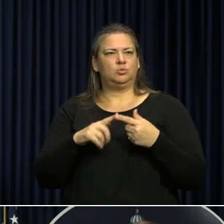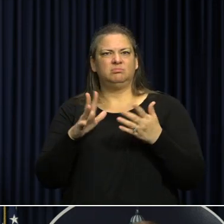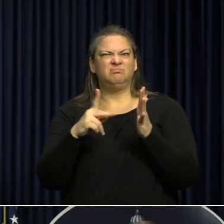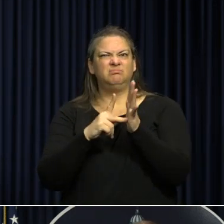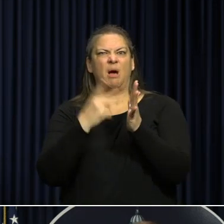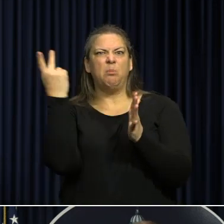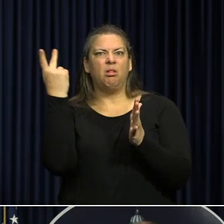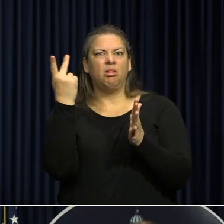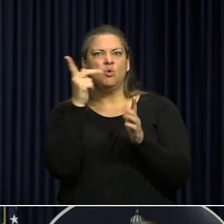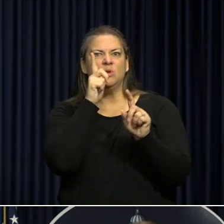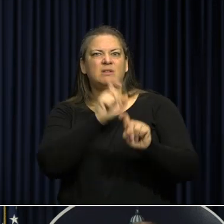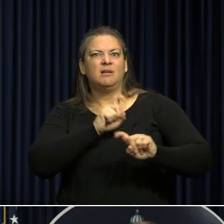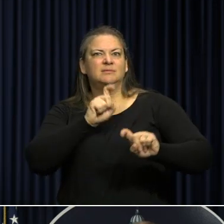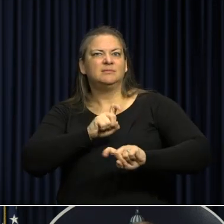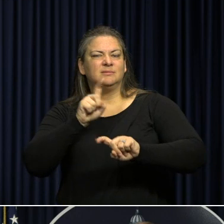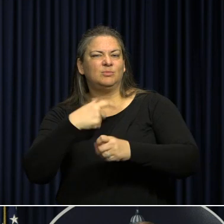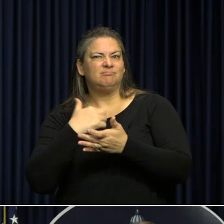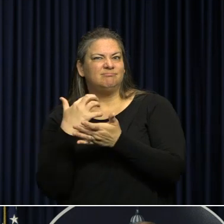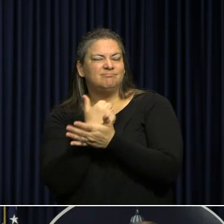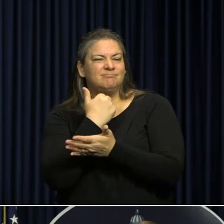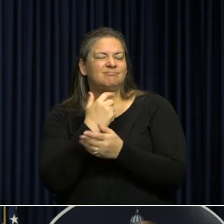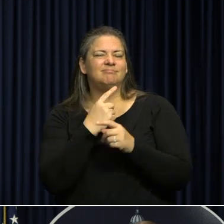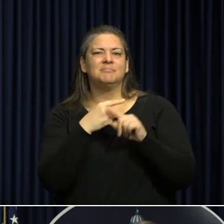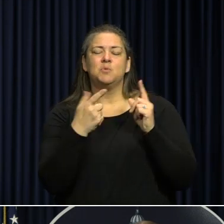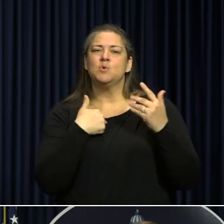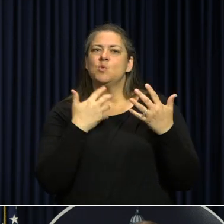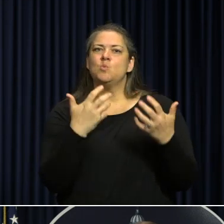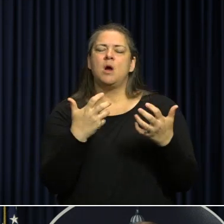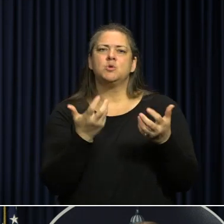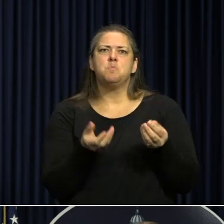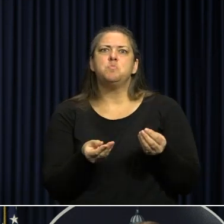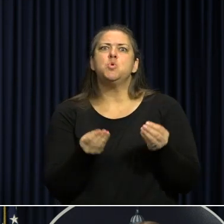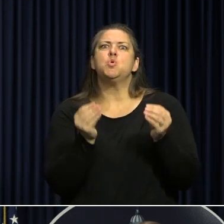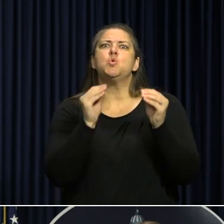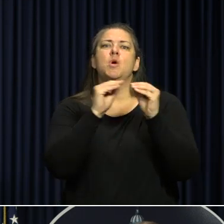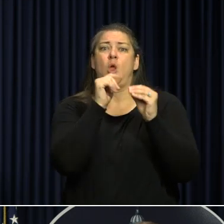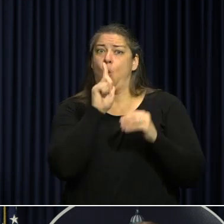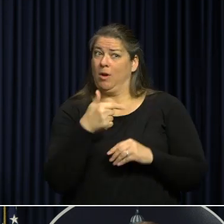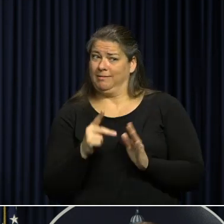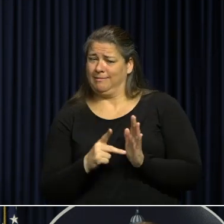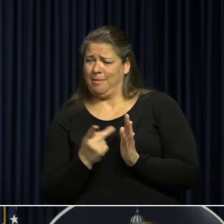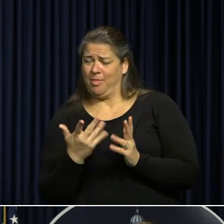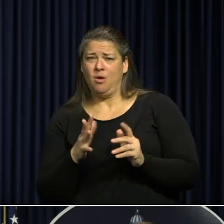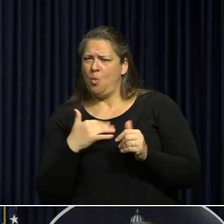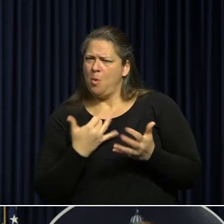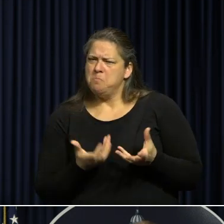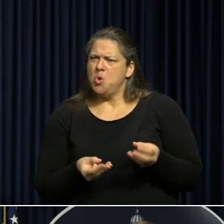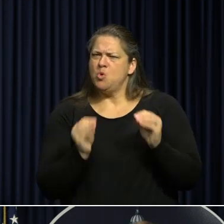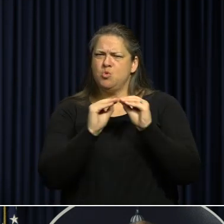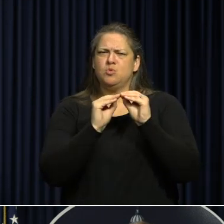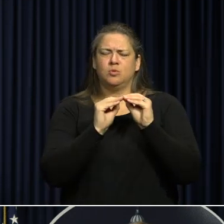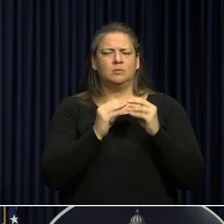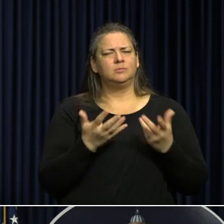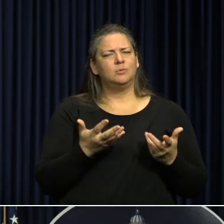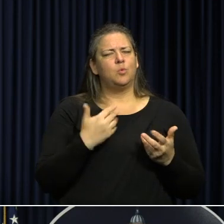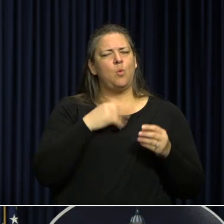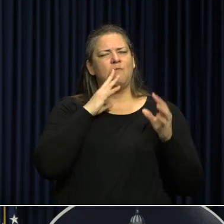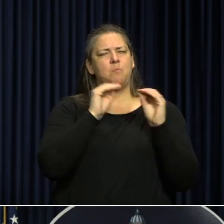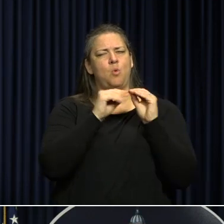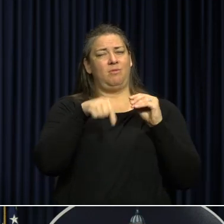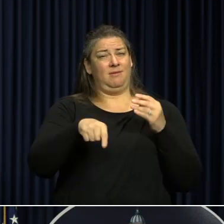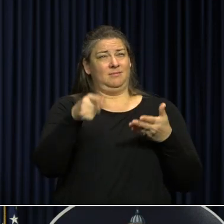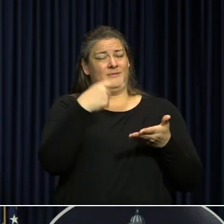the number of people that have been tested, but do a significant amount. This is next week. I think we'll have more information as the week goes